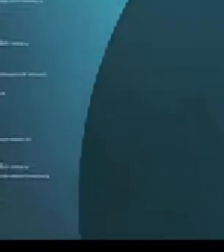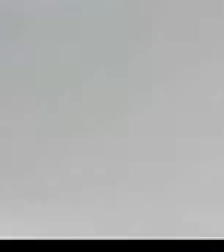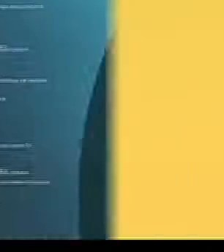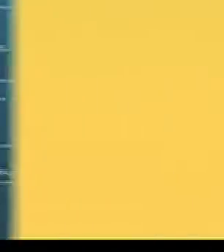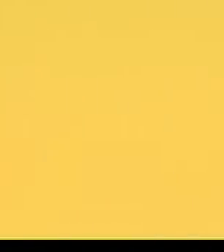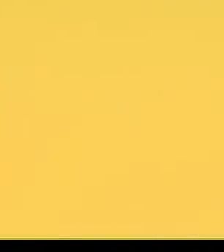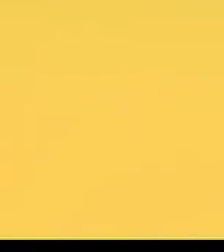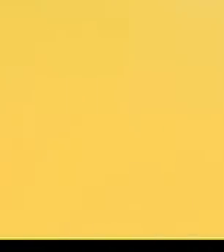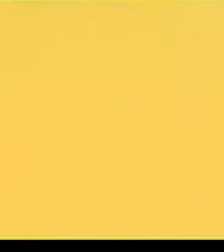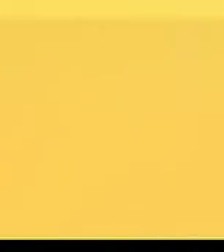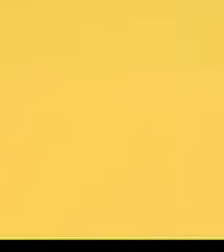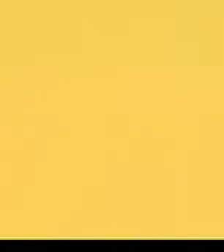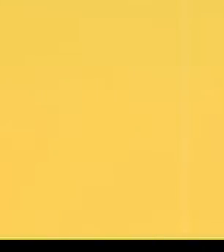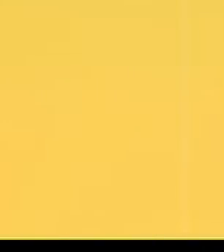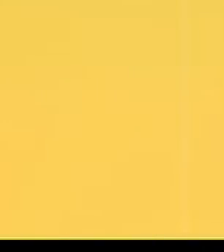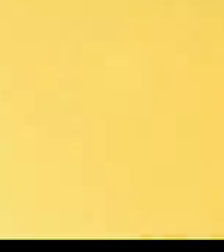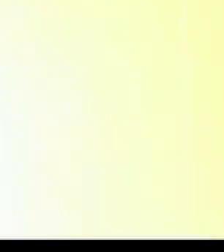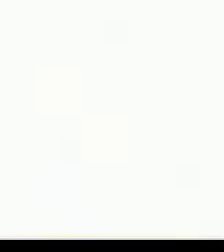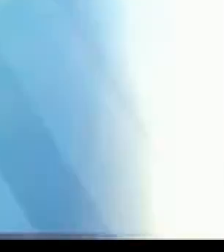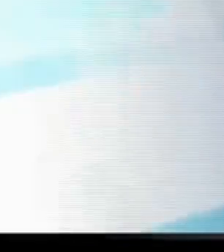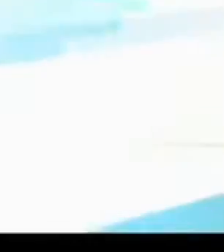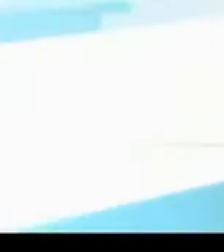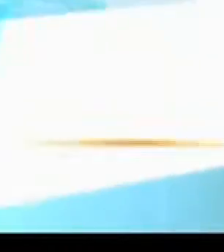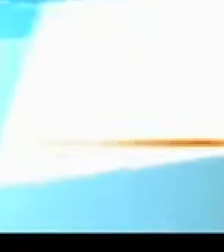Now in HD.